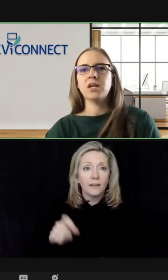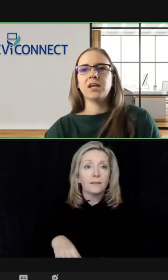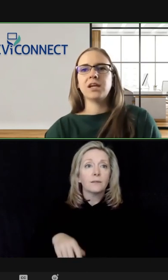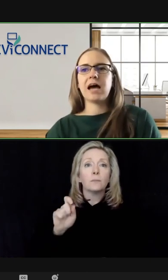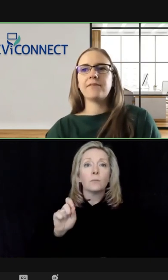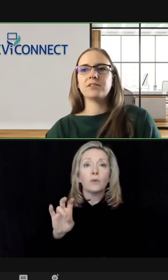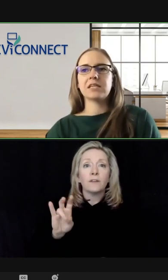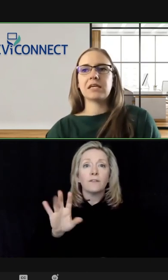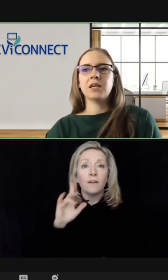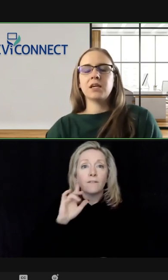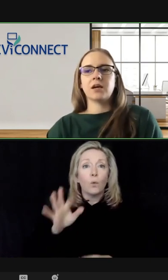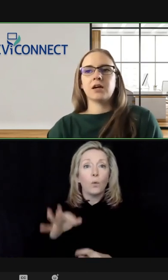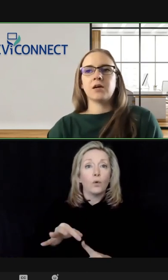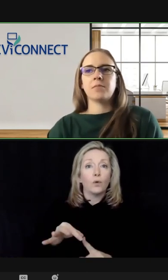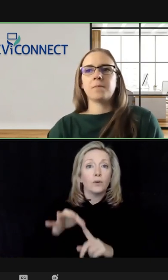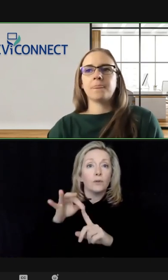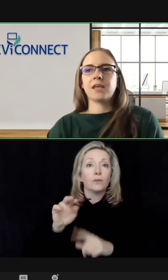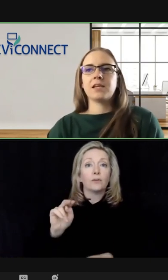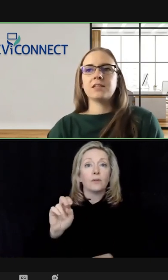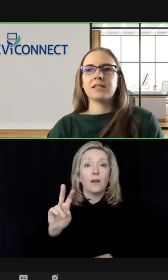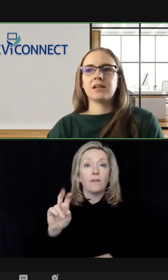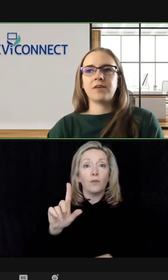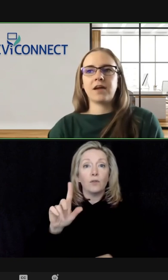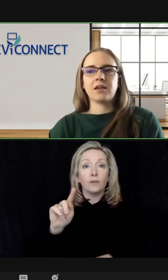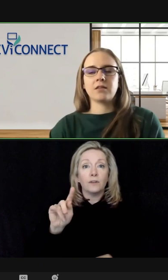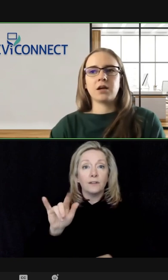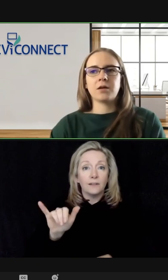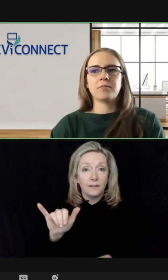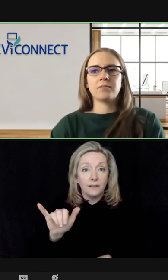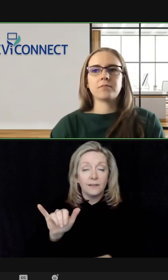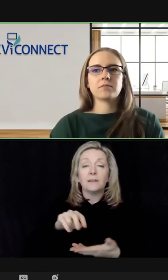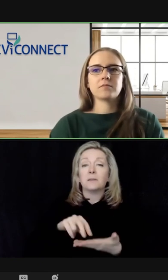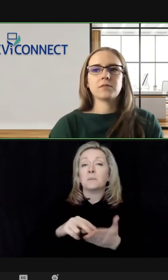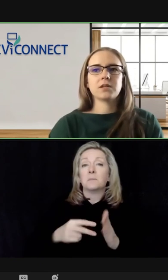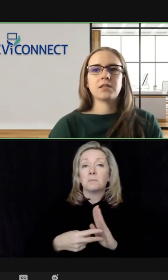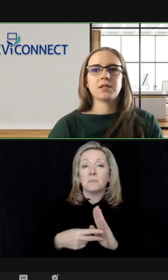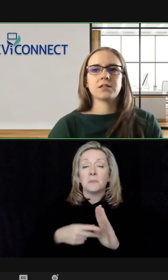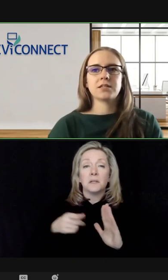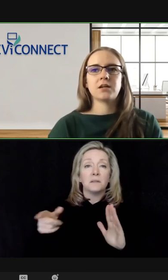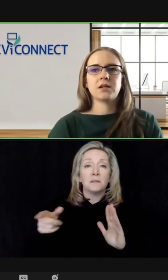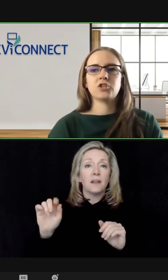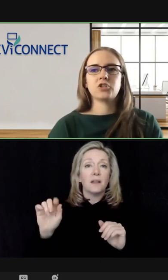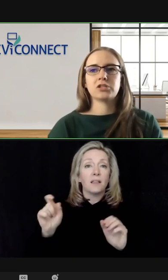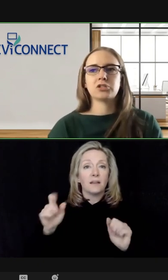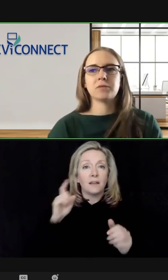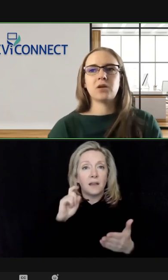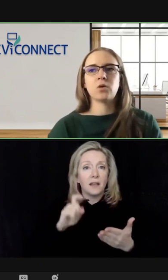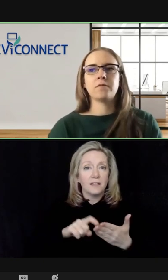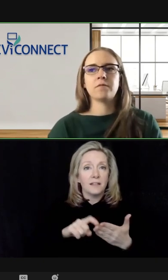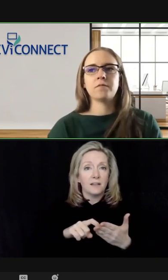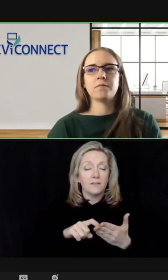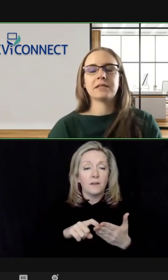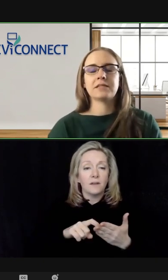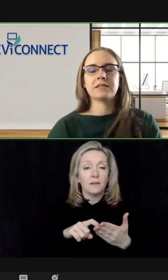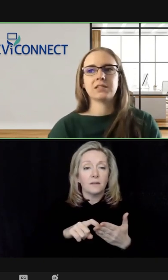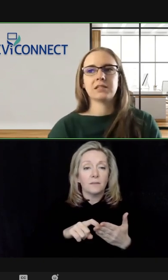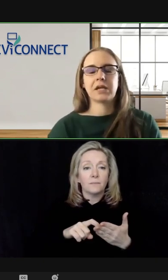reach. So in novelty, he's identifying things that are visually discriminant